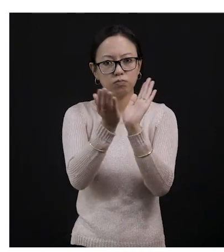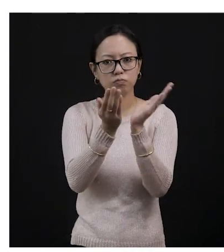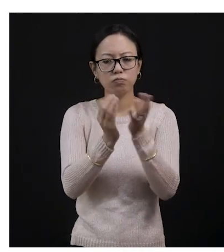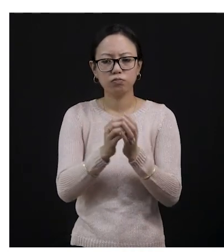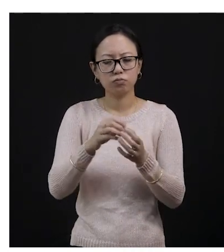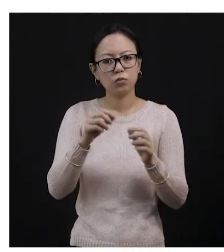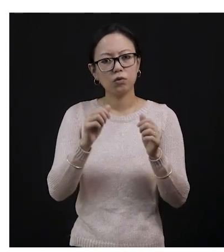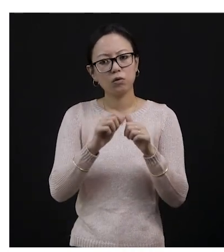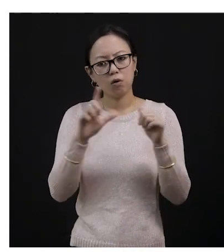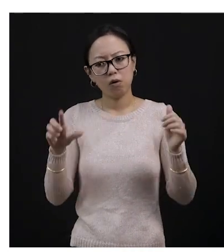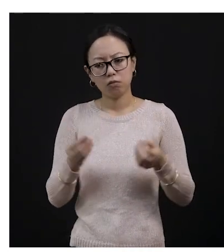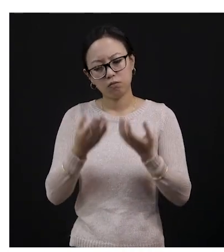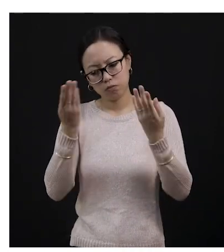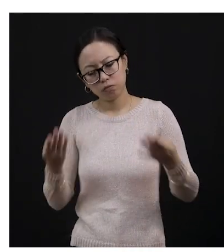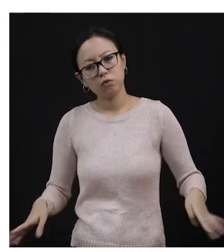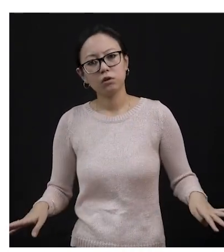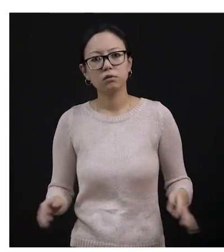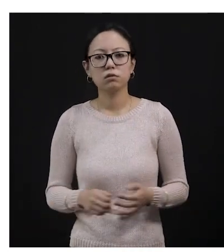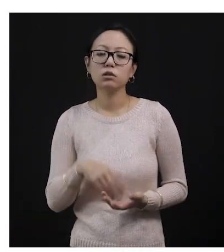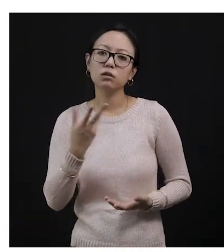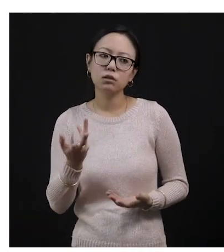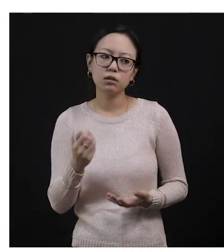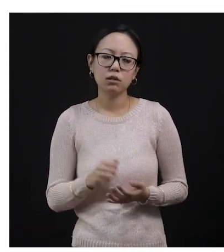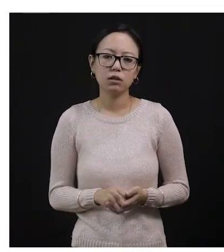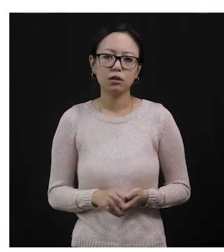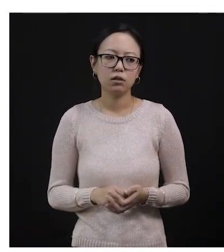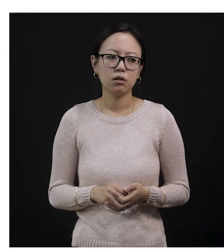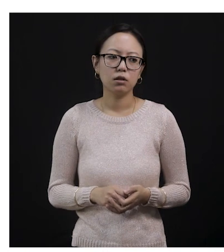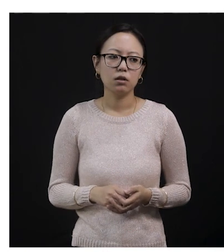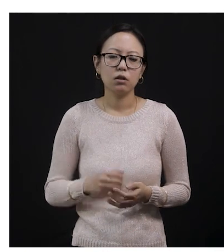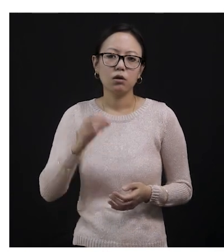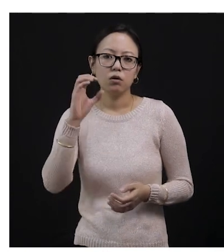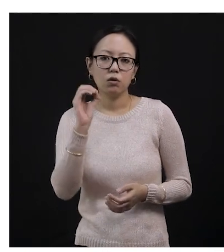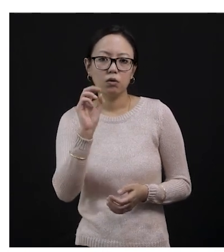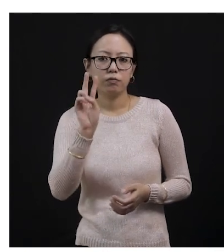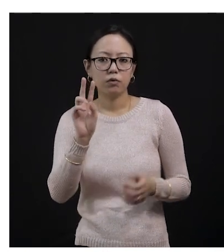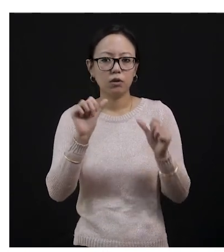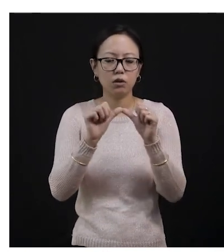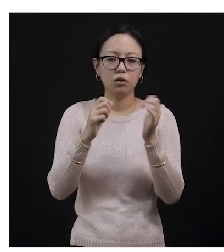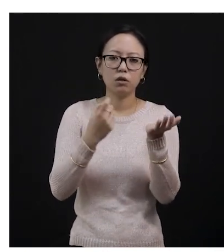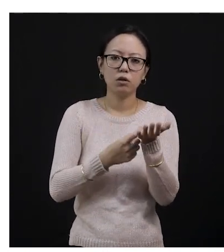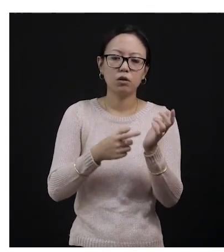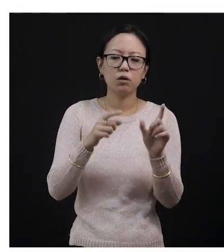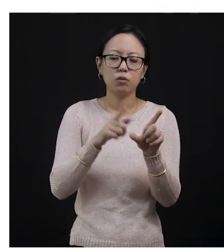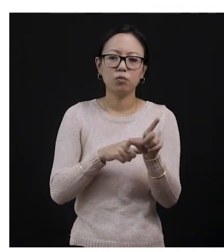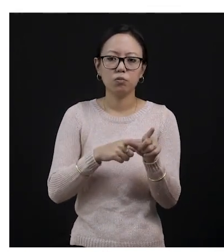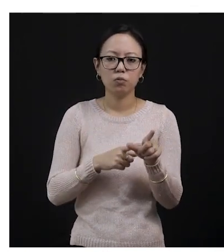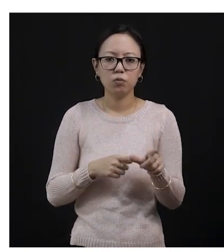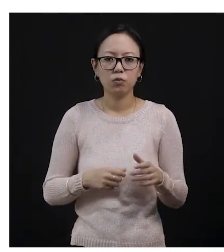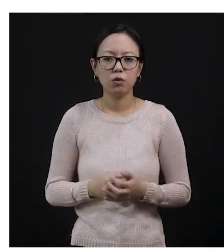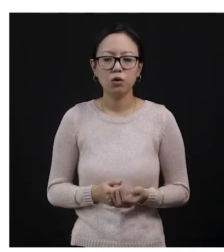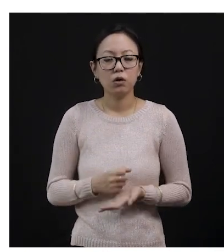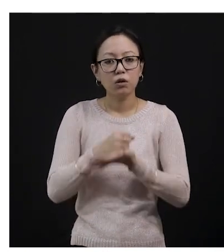the stamens have fallen away, then this ovary will grow into the fruit, and it will produce